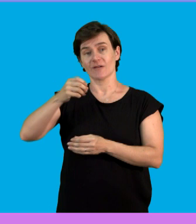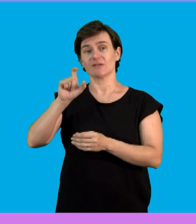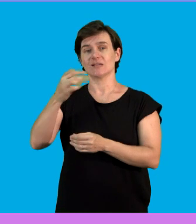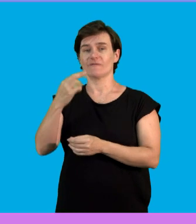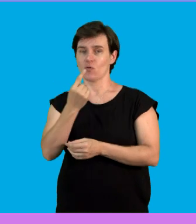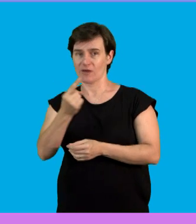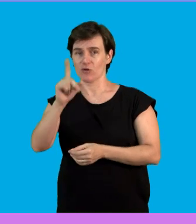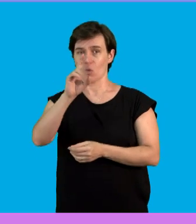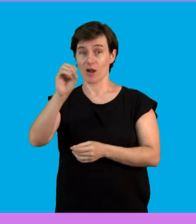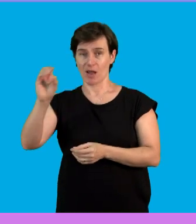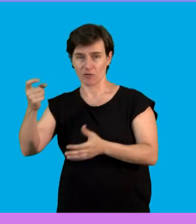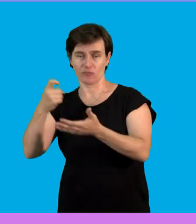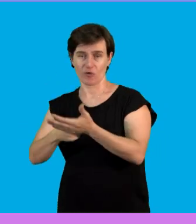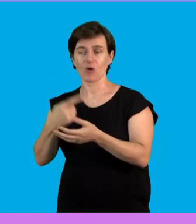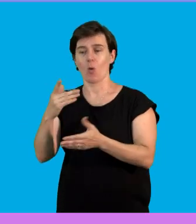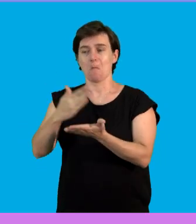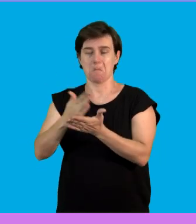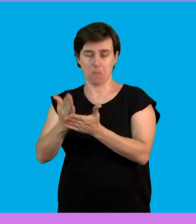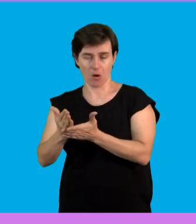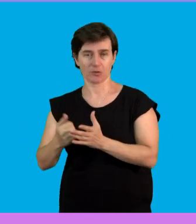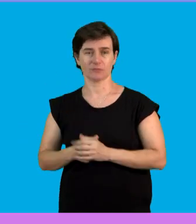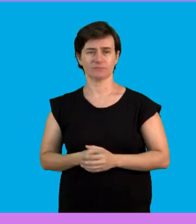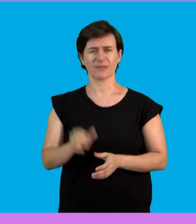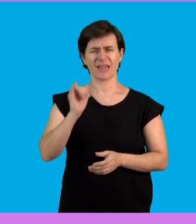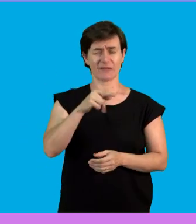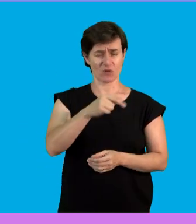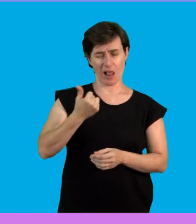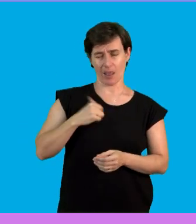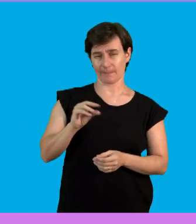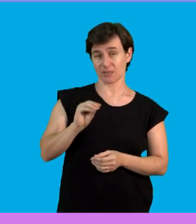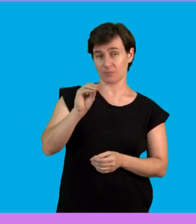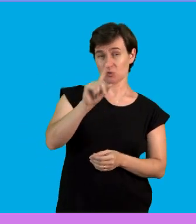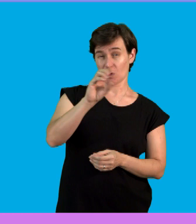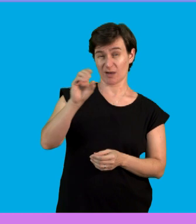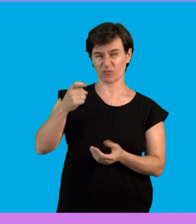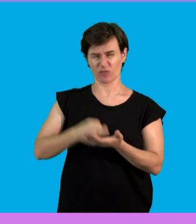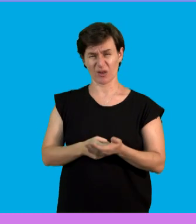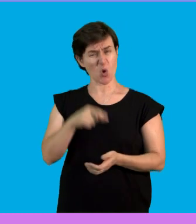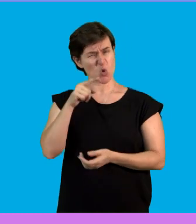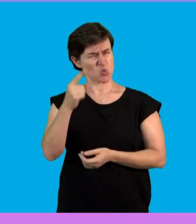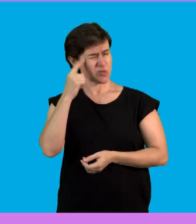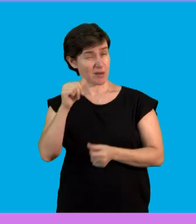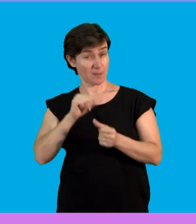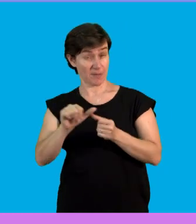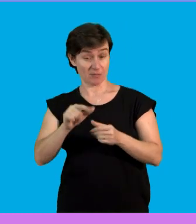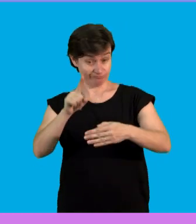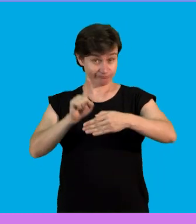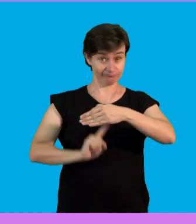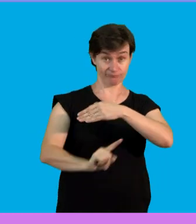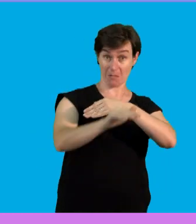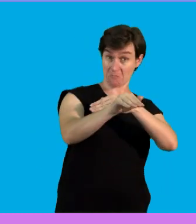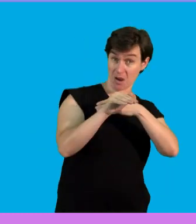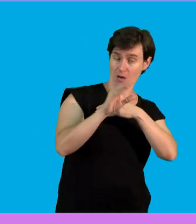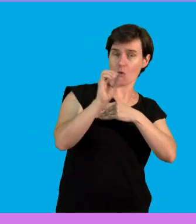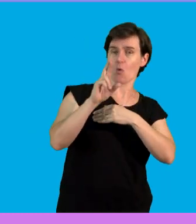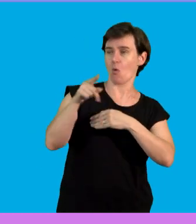per 100 or part thereof. If you want to deposit 100 rand, is it better to go into